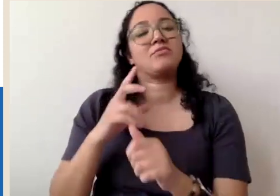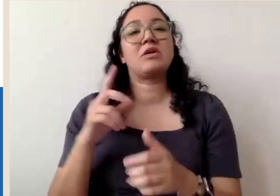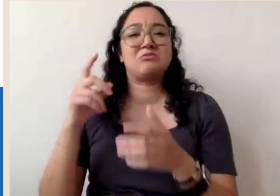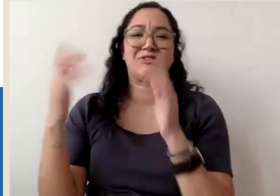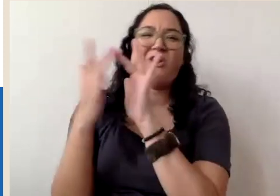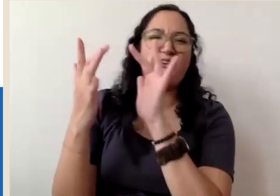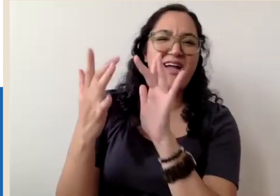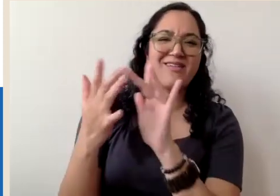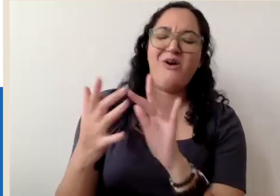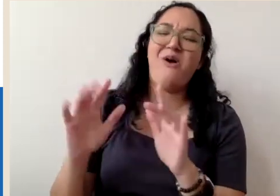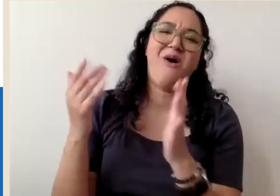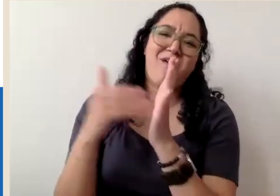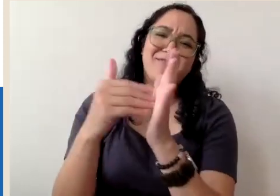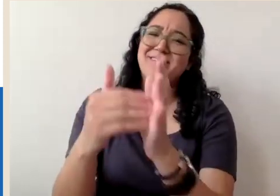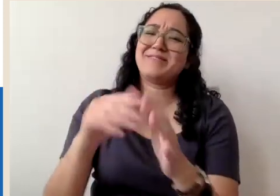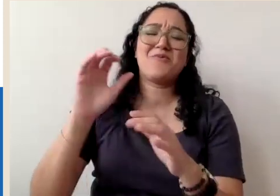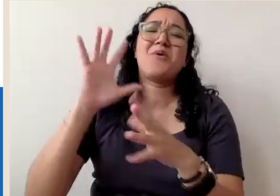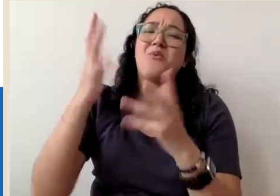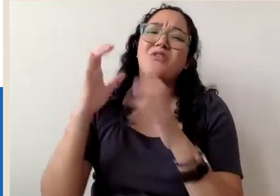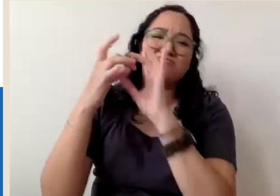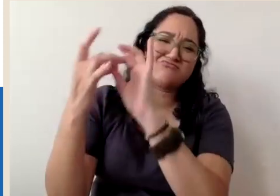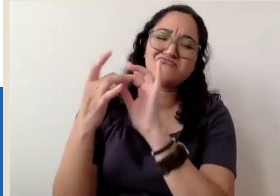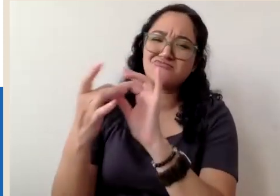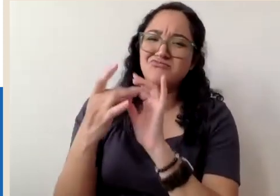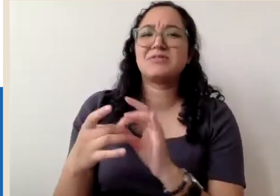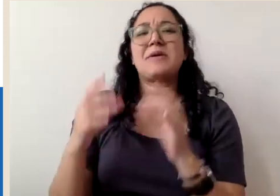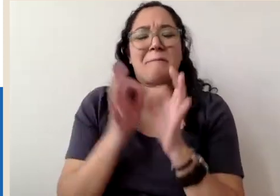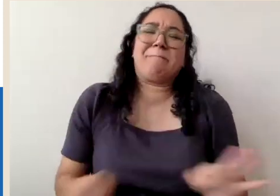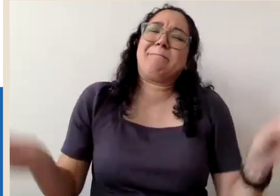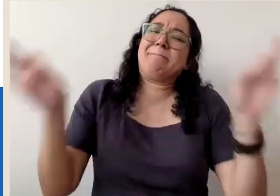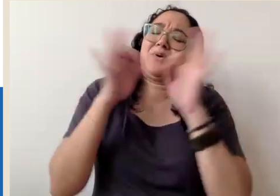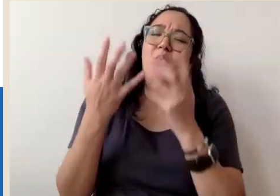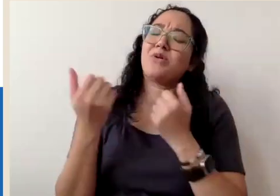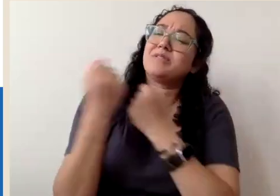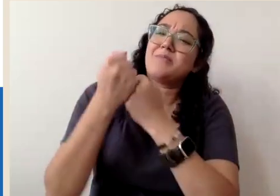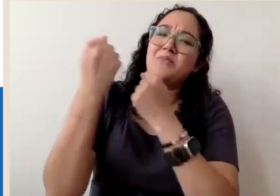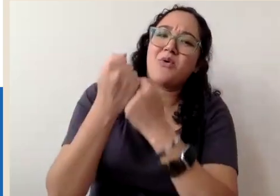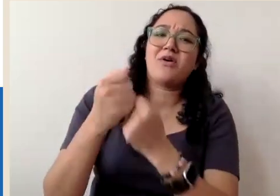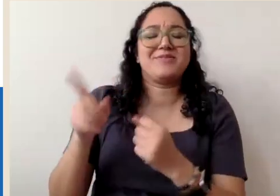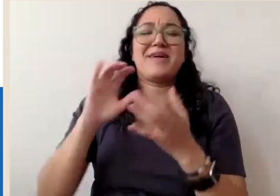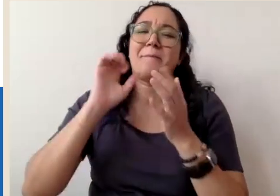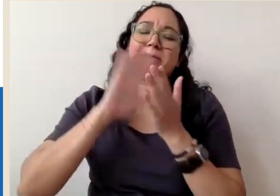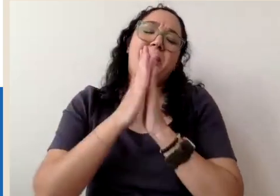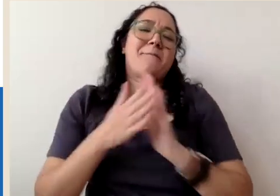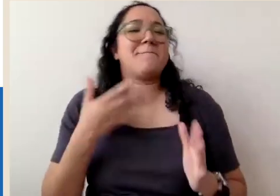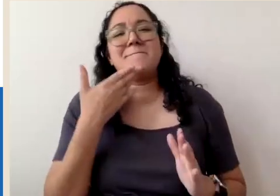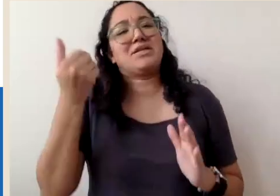often. Building those relationships is something that's very important to us so that we can support them in becoming the best version of themselves. And that's what we aim to